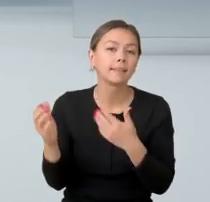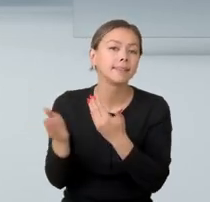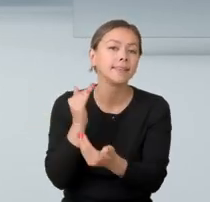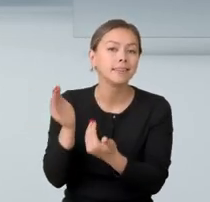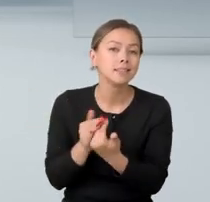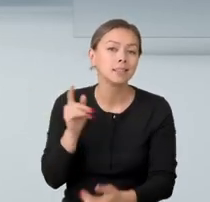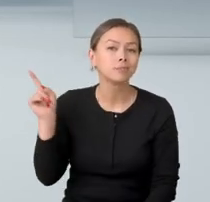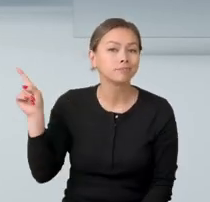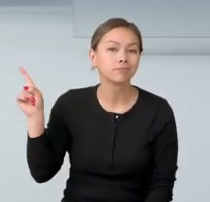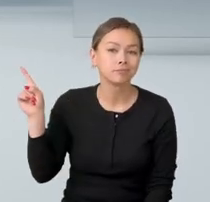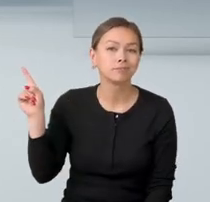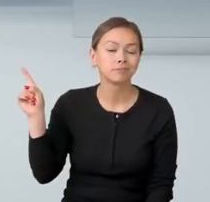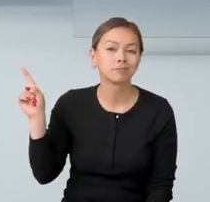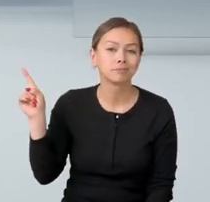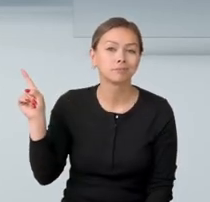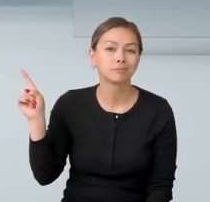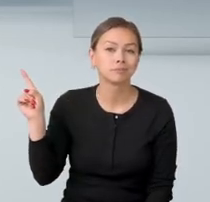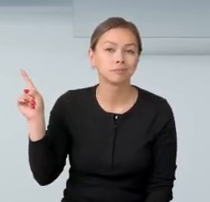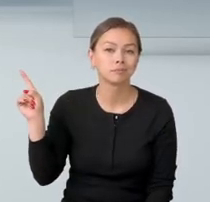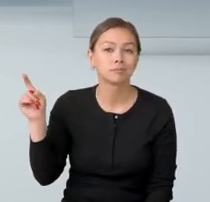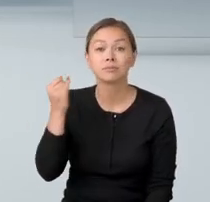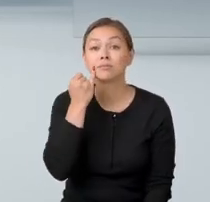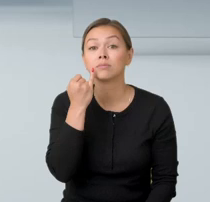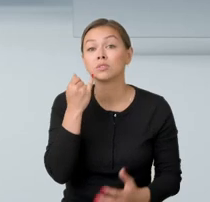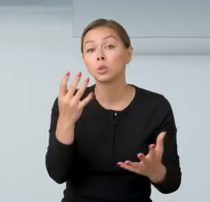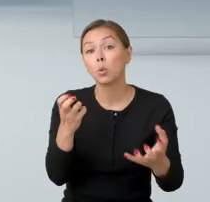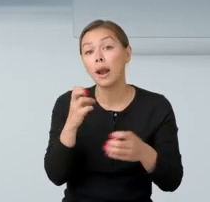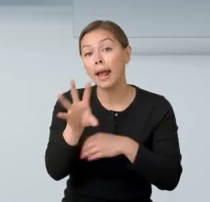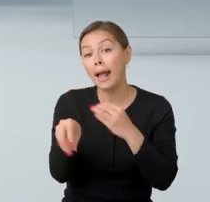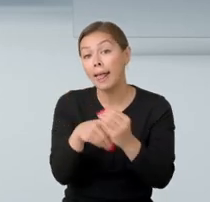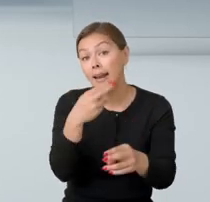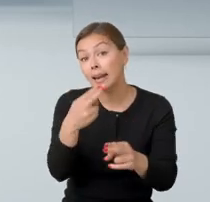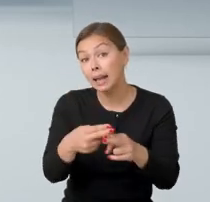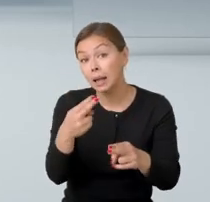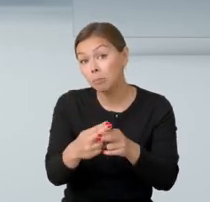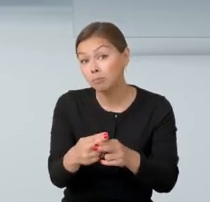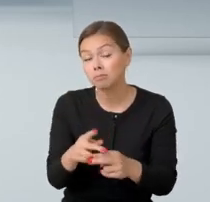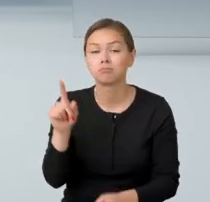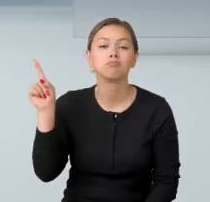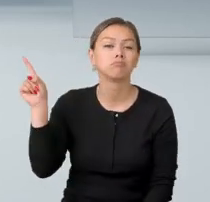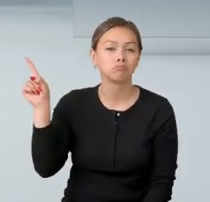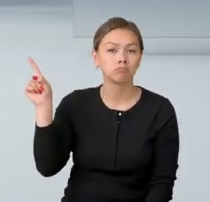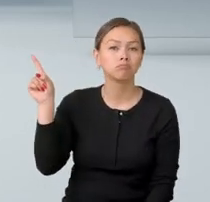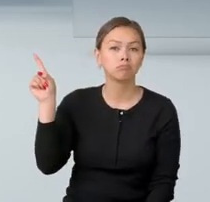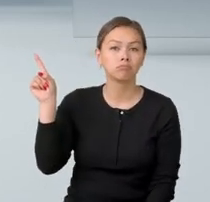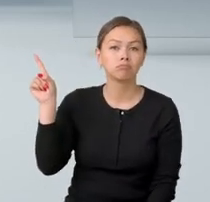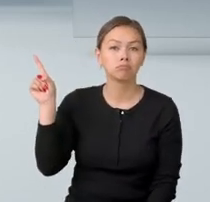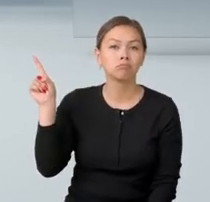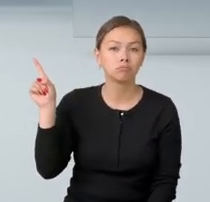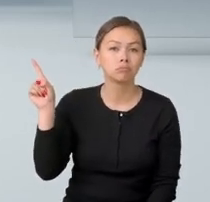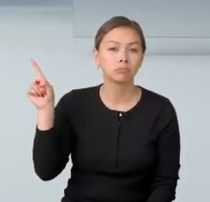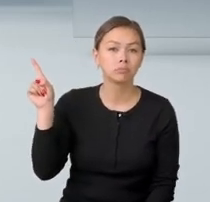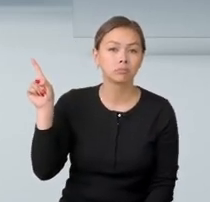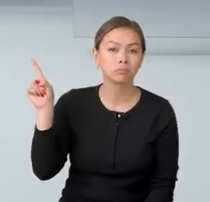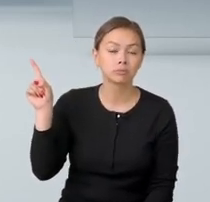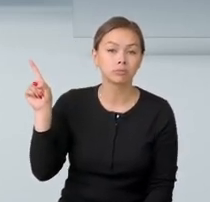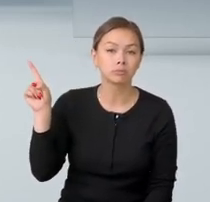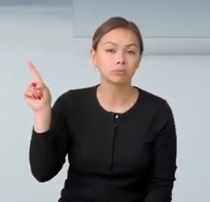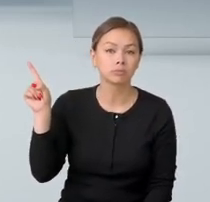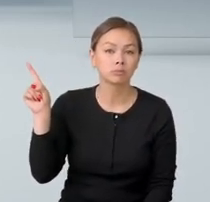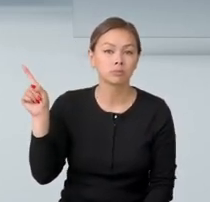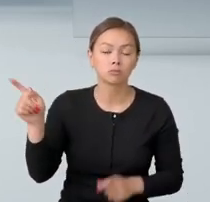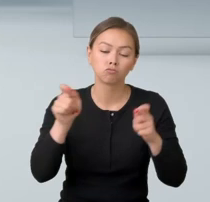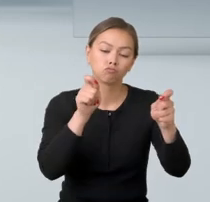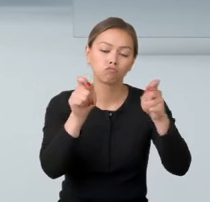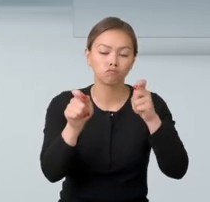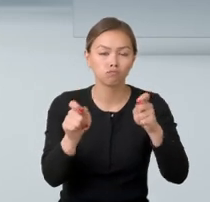new table if you for example want to give a name to the table I can easily set it here even a